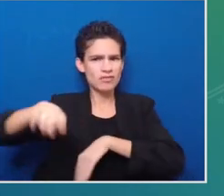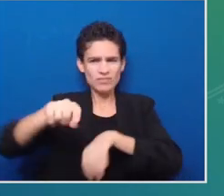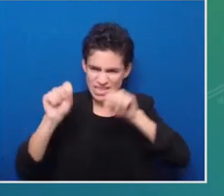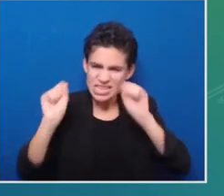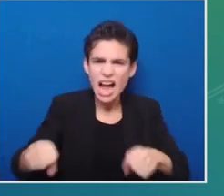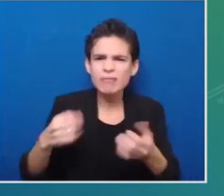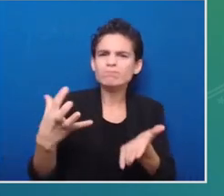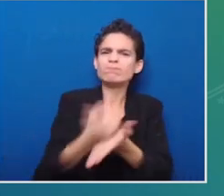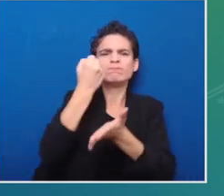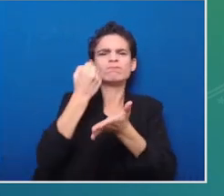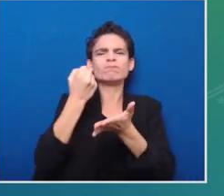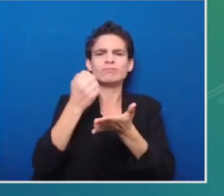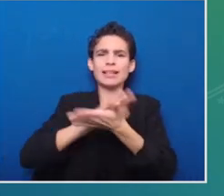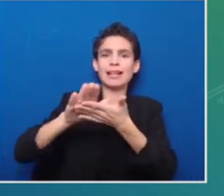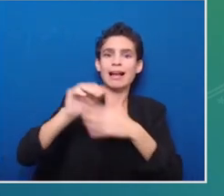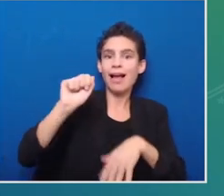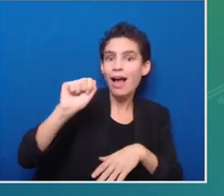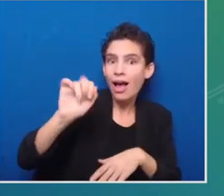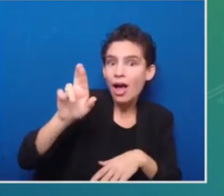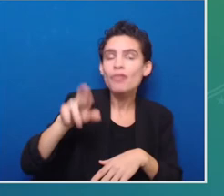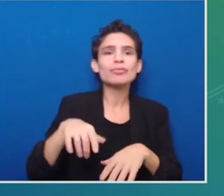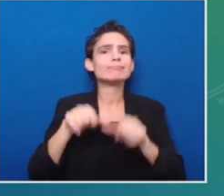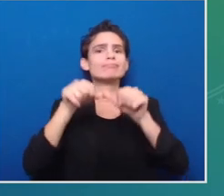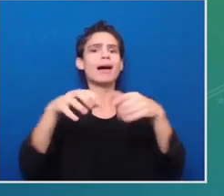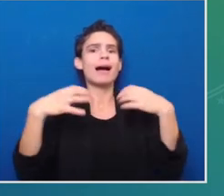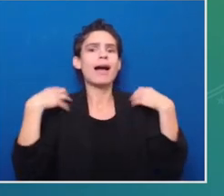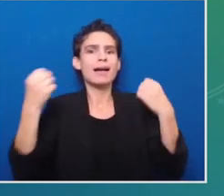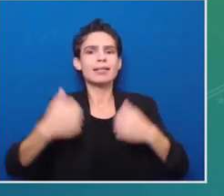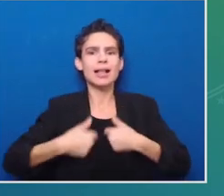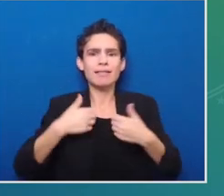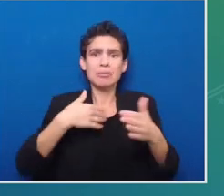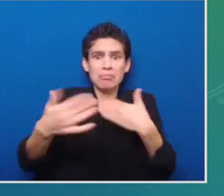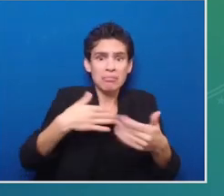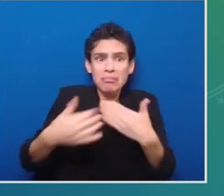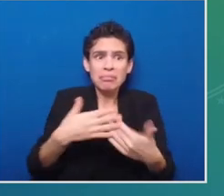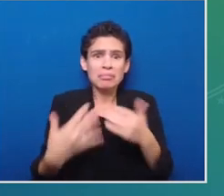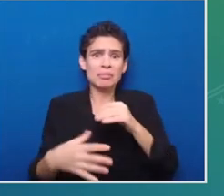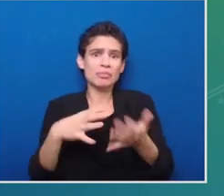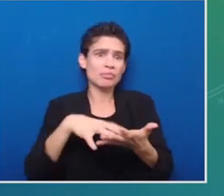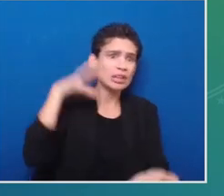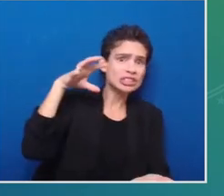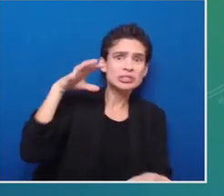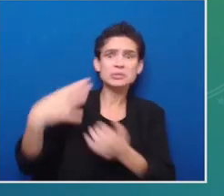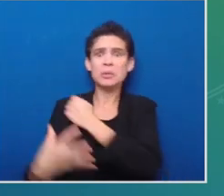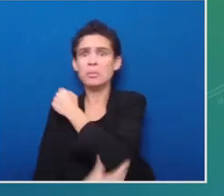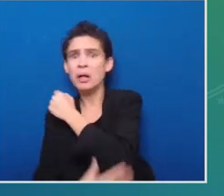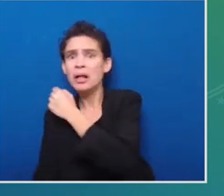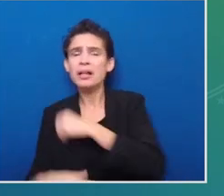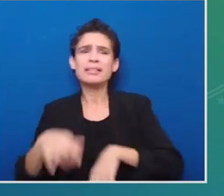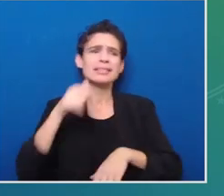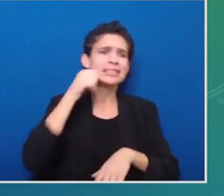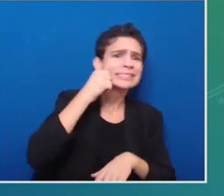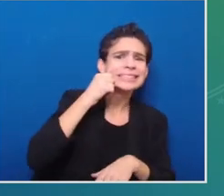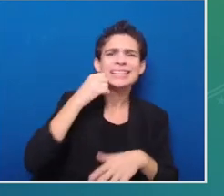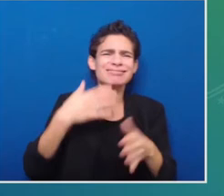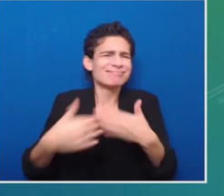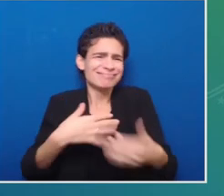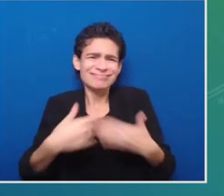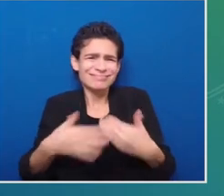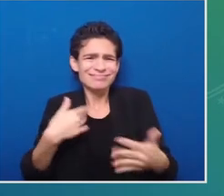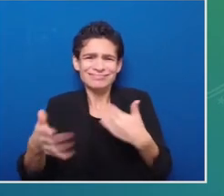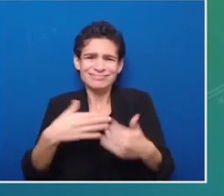a healthier life, no matter how much money they have in their pockets, the color of their skin, or the community that they live